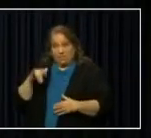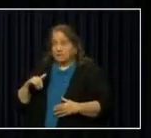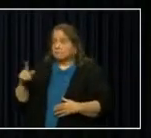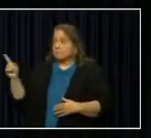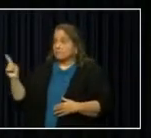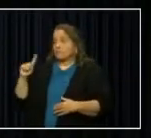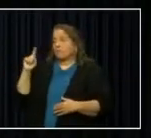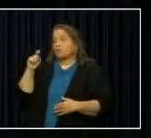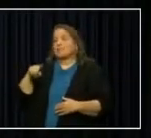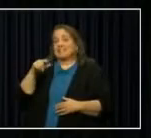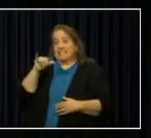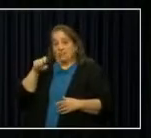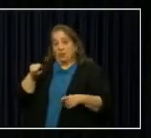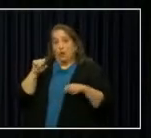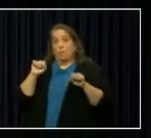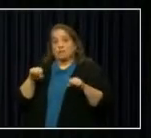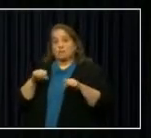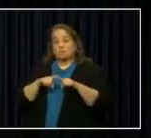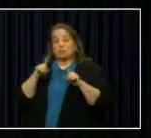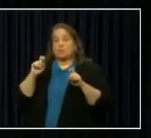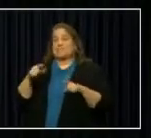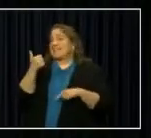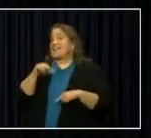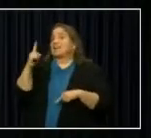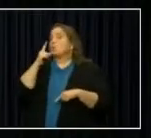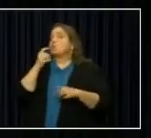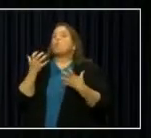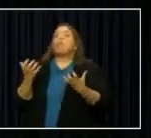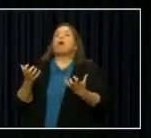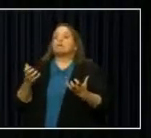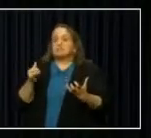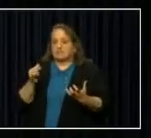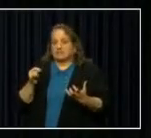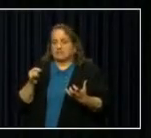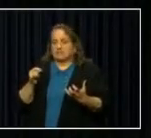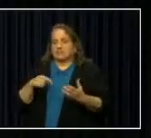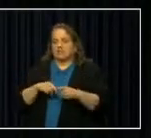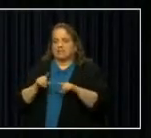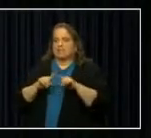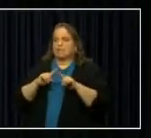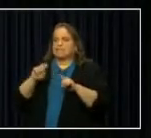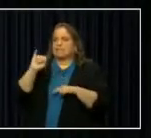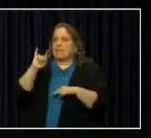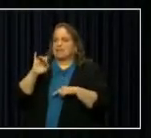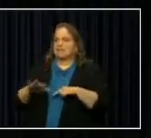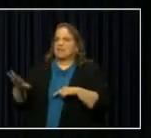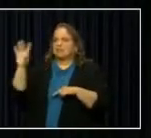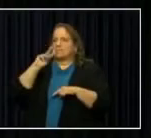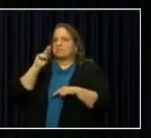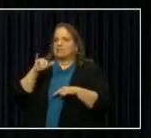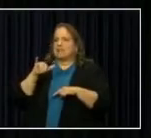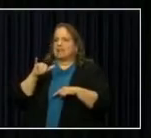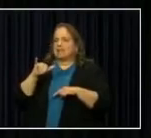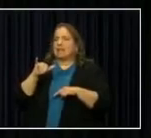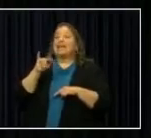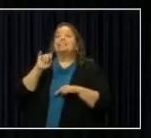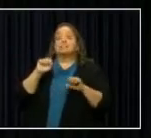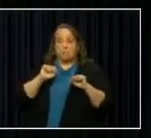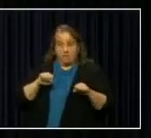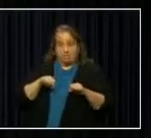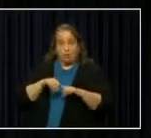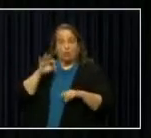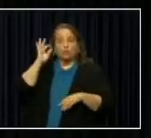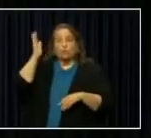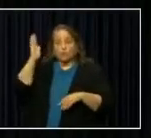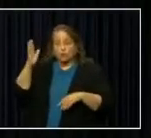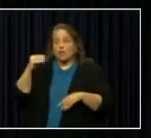a possibility of testing for anybody who wants one at multiple sites across Kentucky? Yes, there's a possibility in the